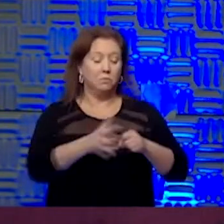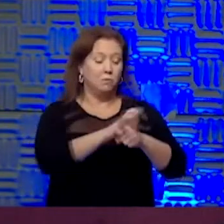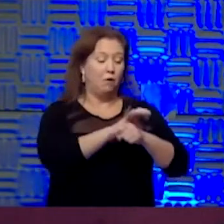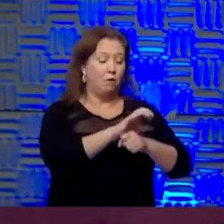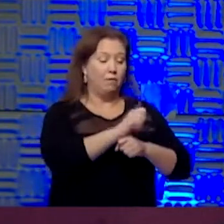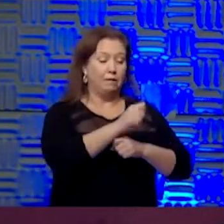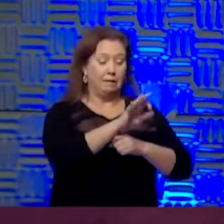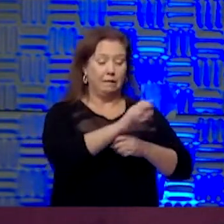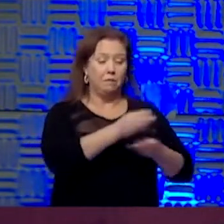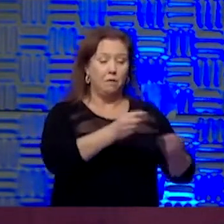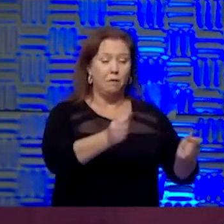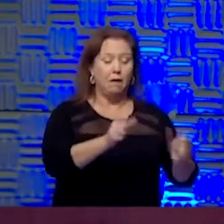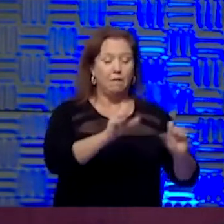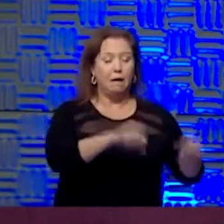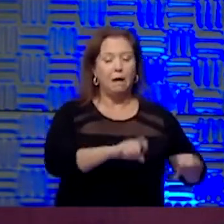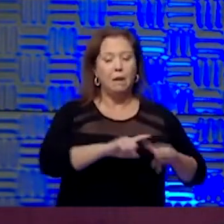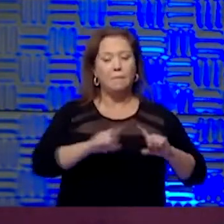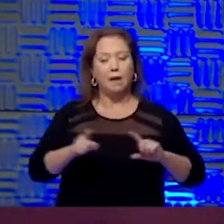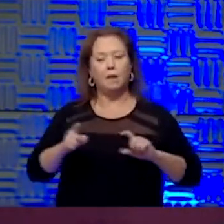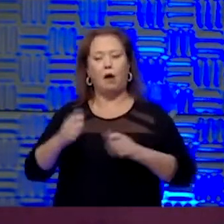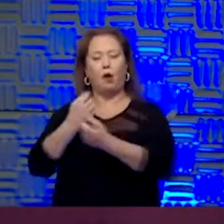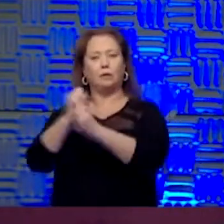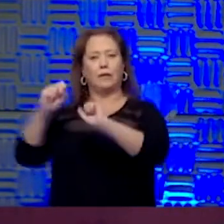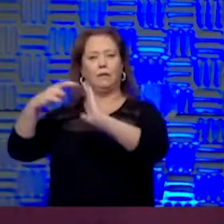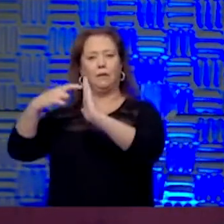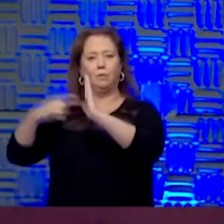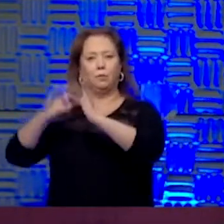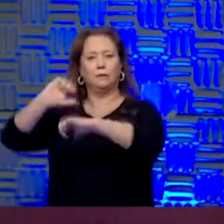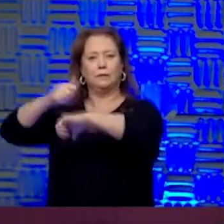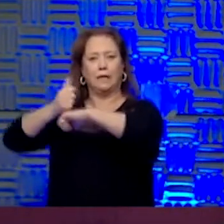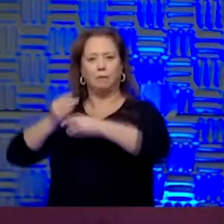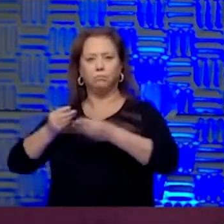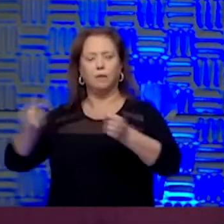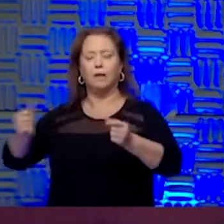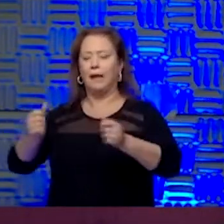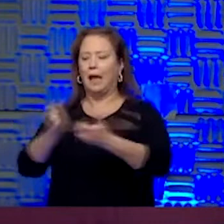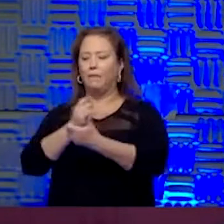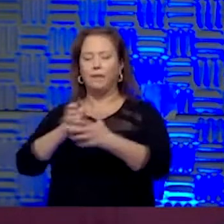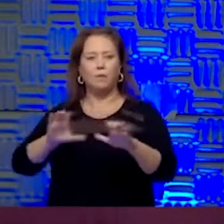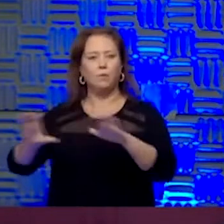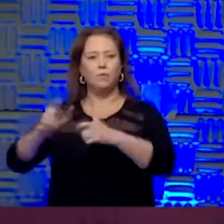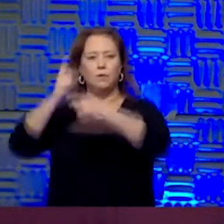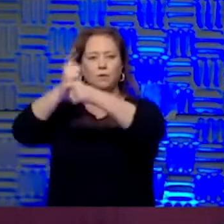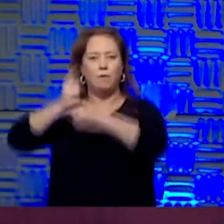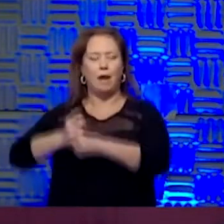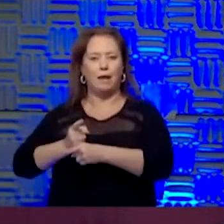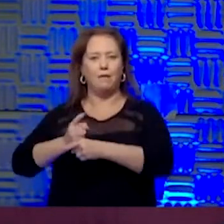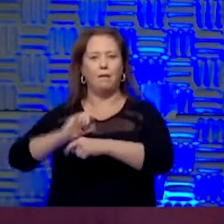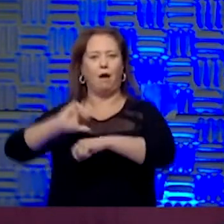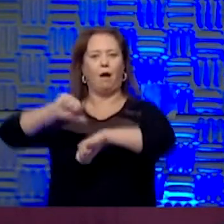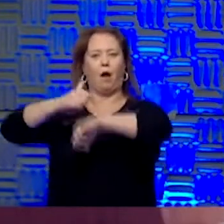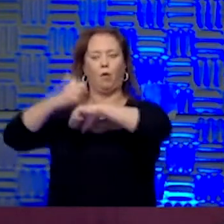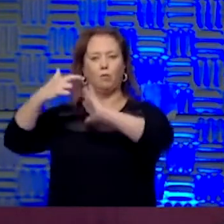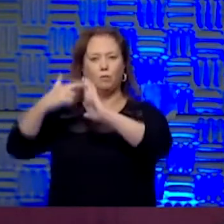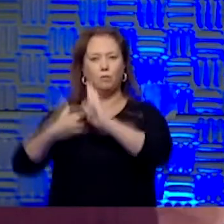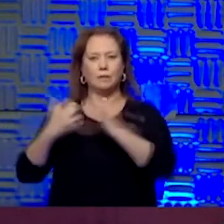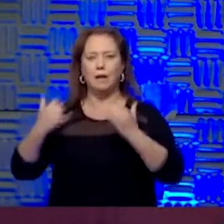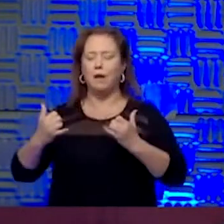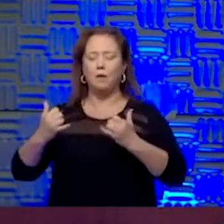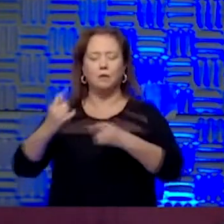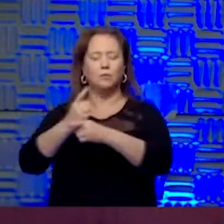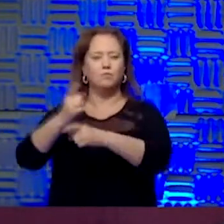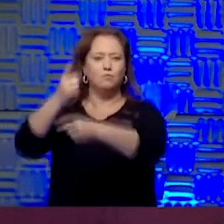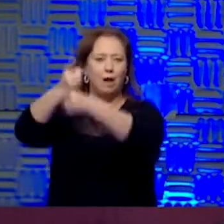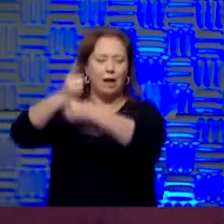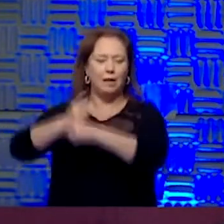think we're doing it right. And I think we'll have better infection control than we have ever had in hospitals. And so whatever the virus of